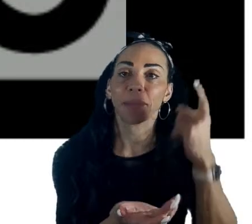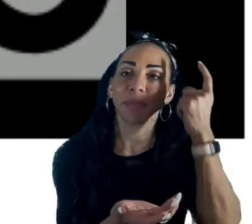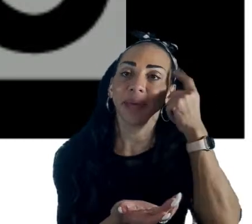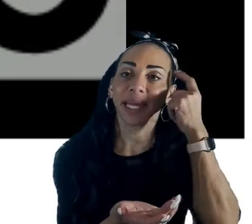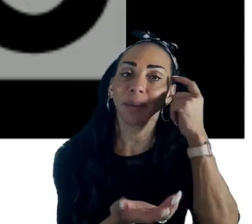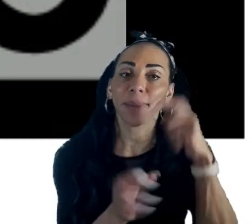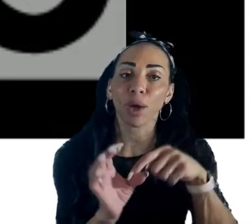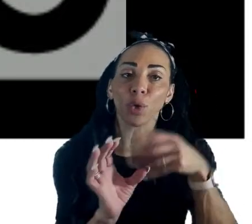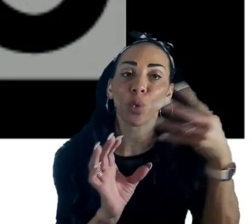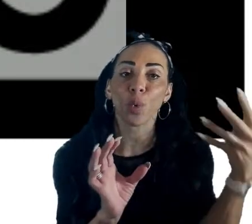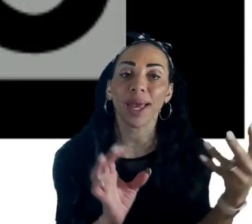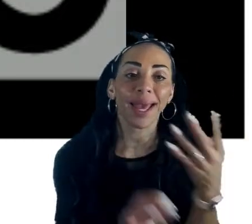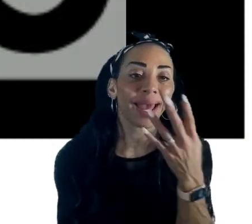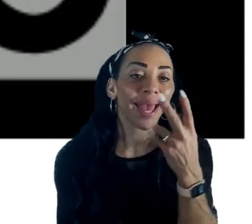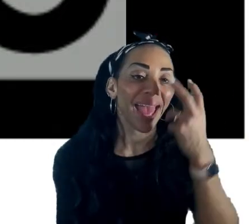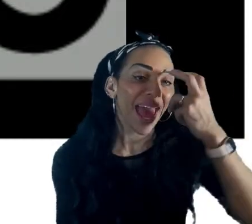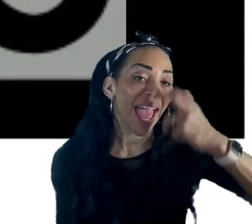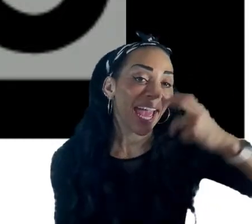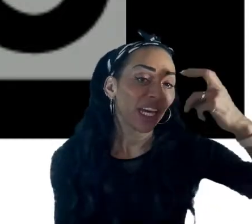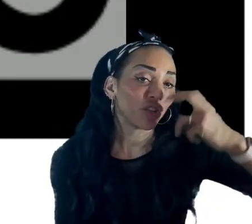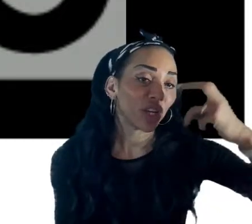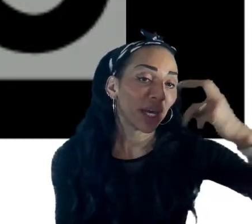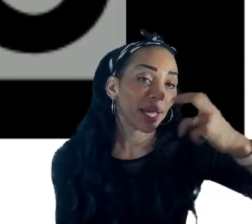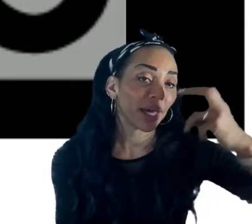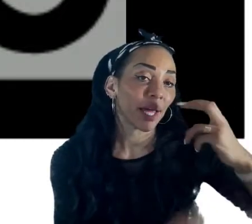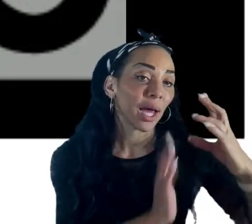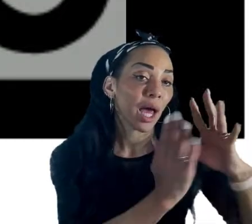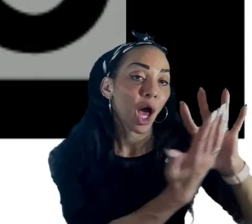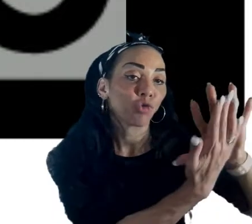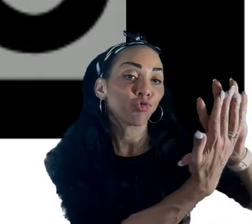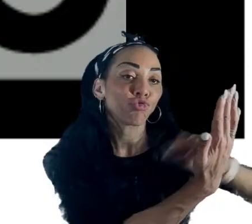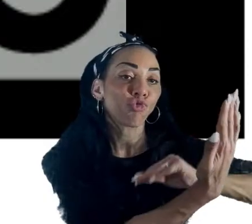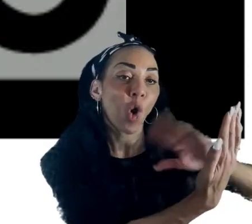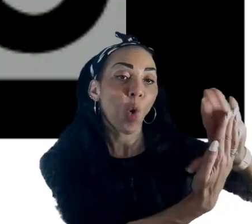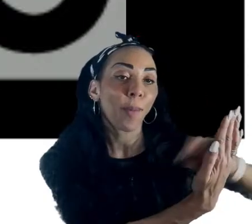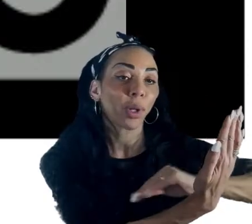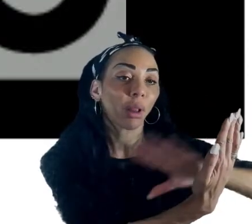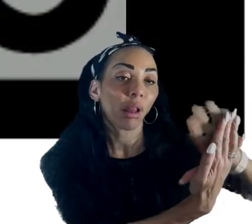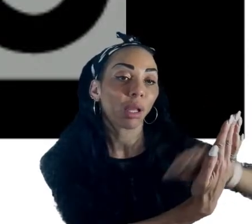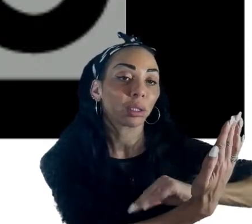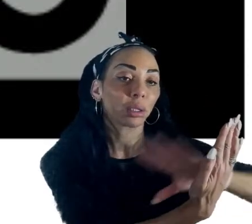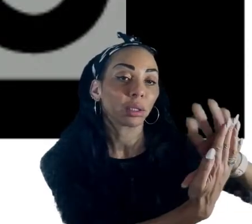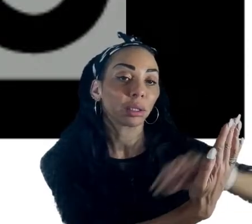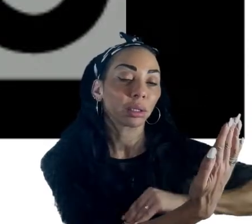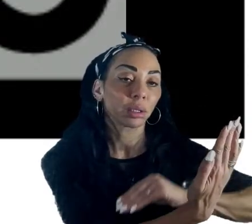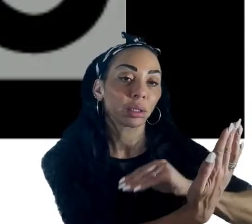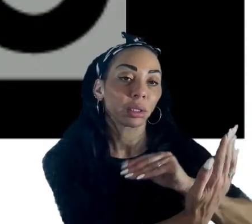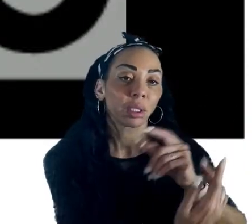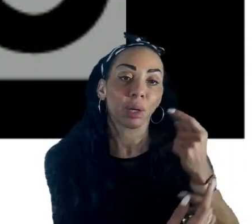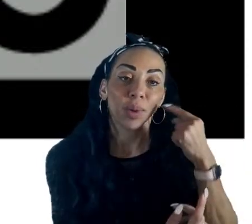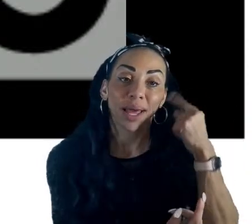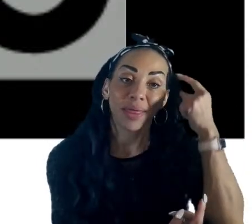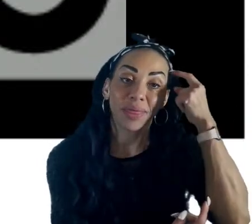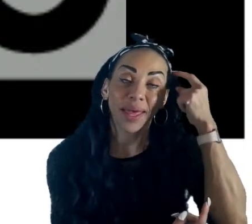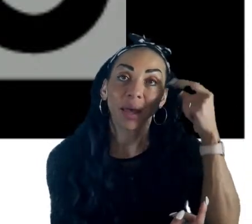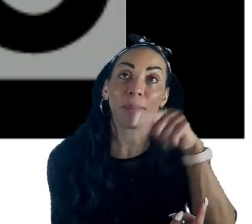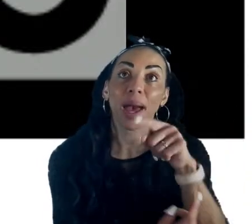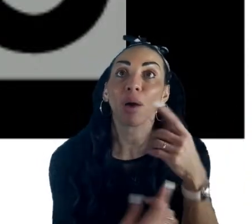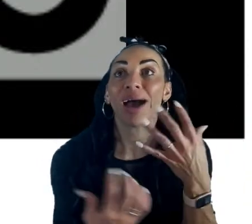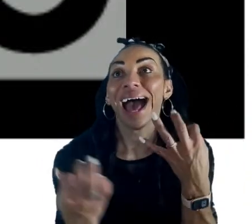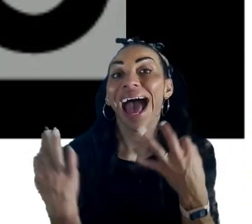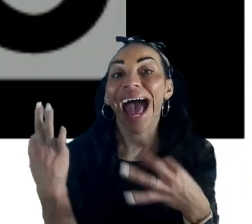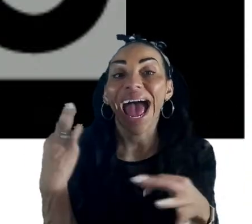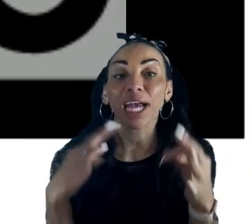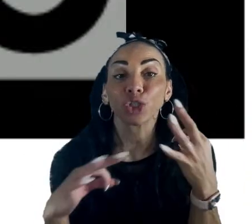models. And when I think about queer ageing, I'm sort of drawn to actresses of a certain